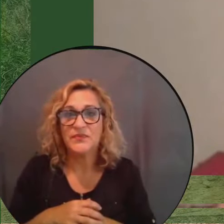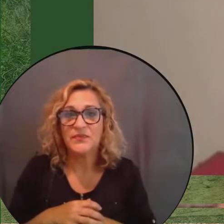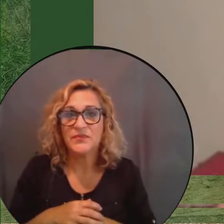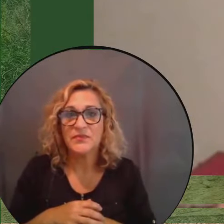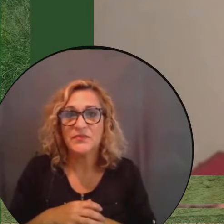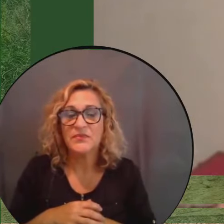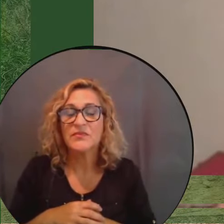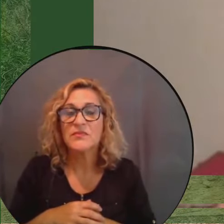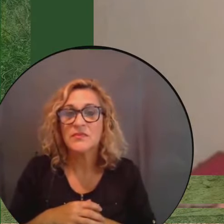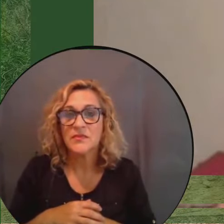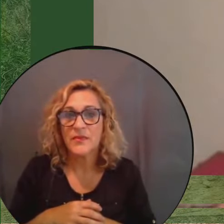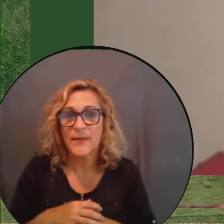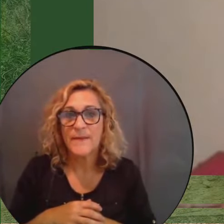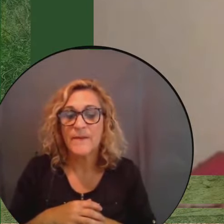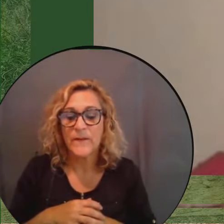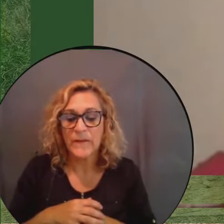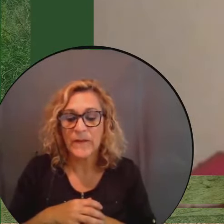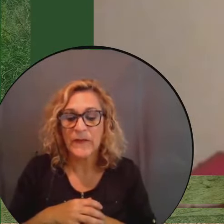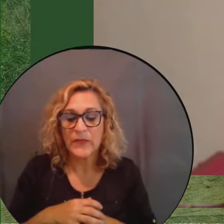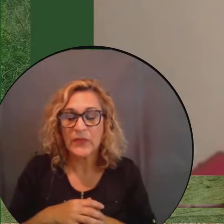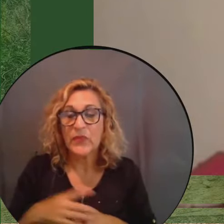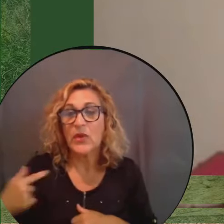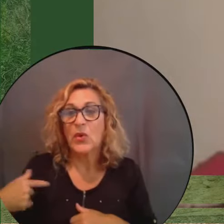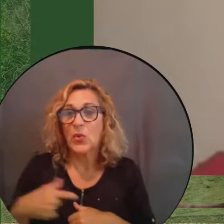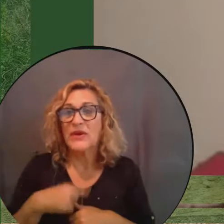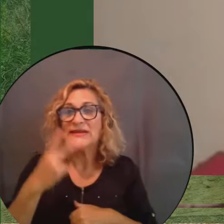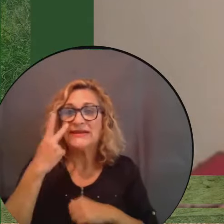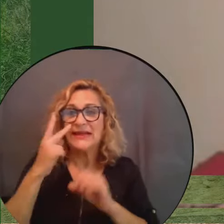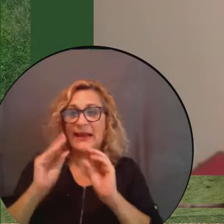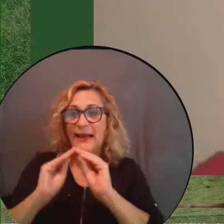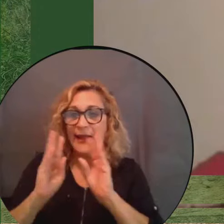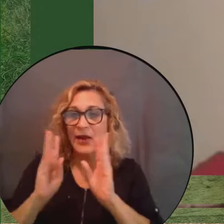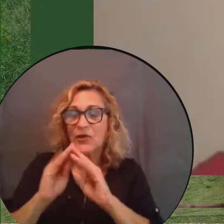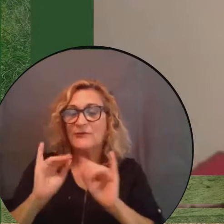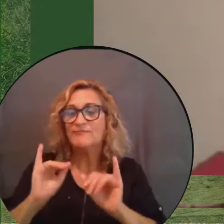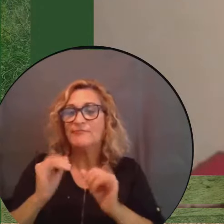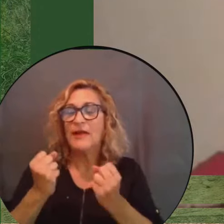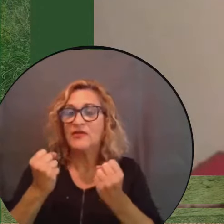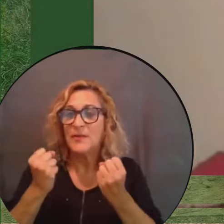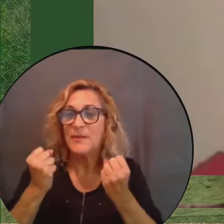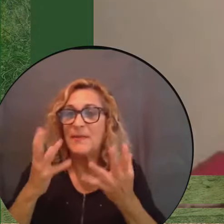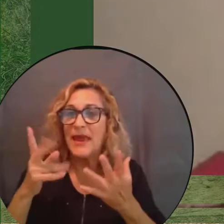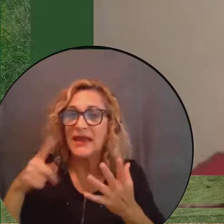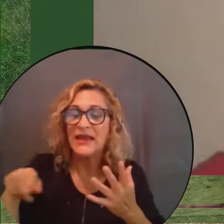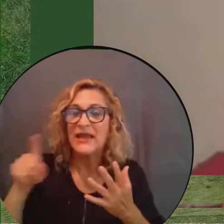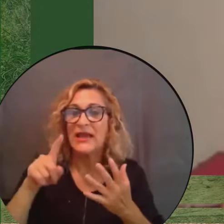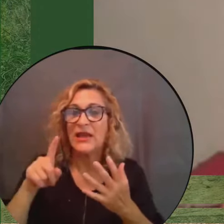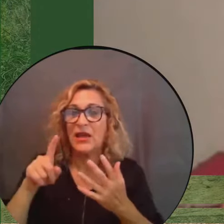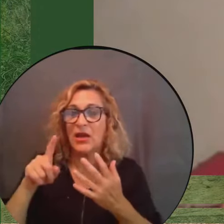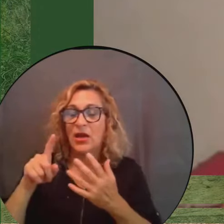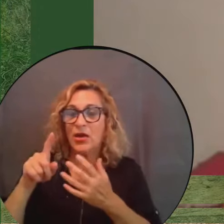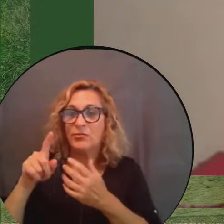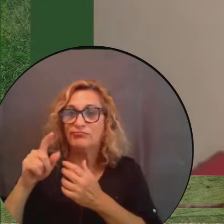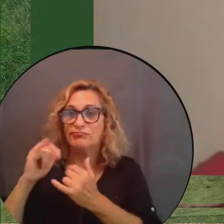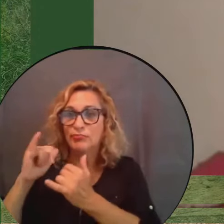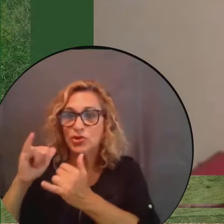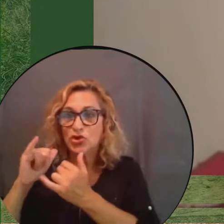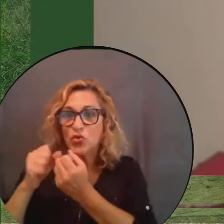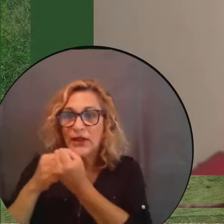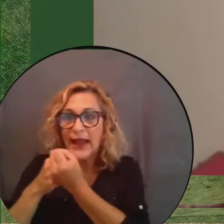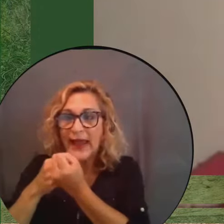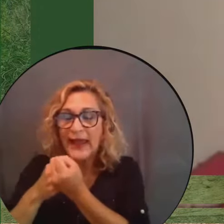We see it so clearly in how all the other mutual aid efforts that have been attacked and criminalized,